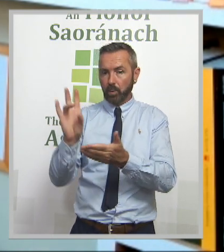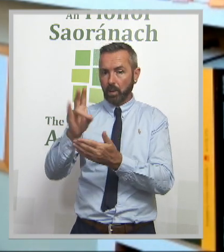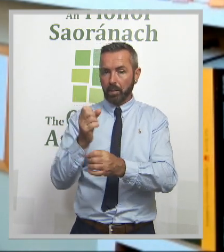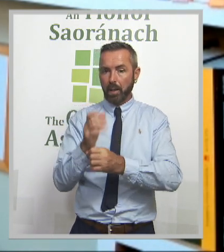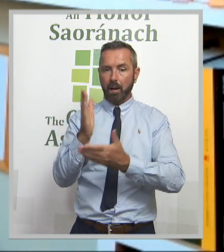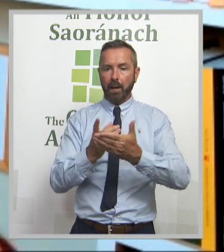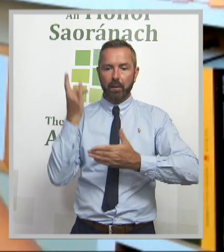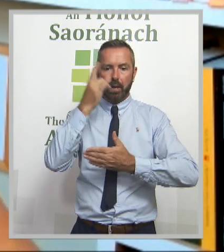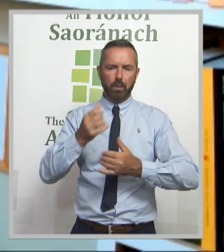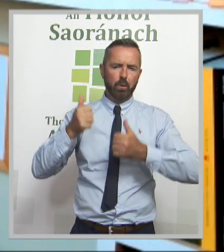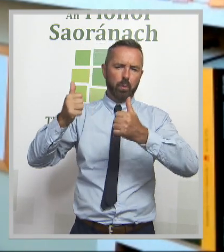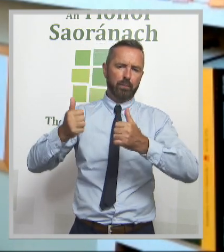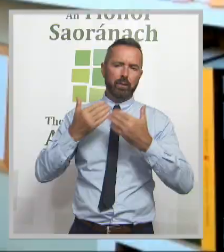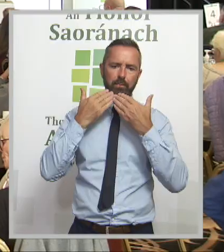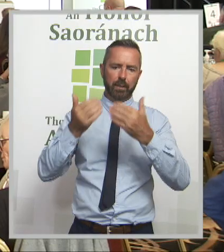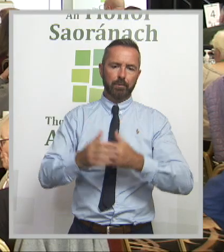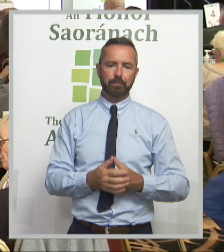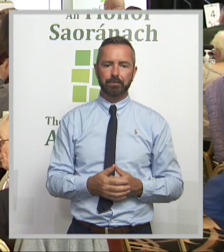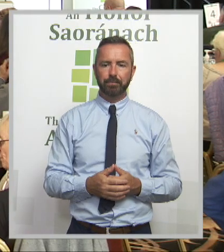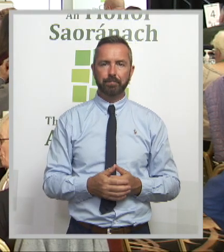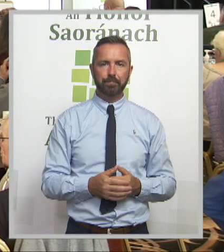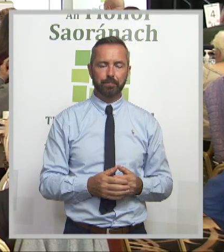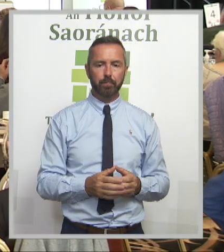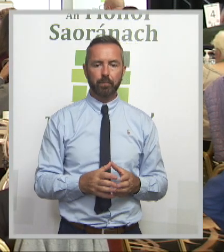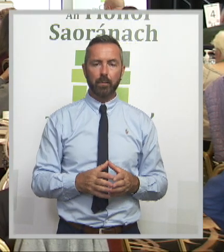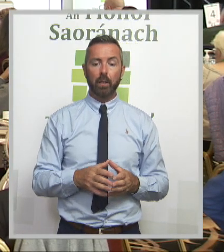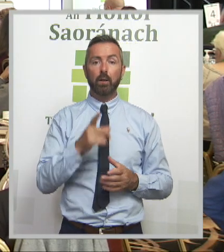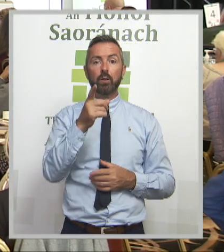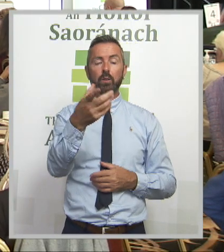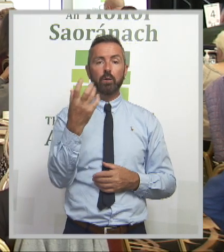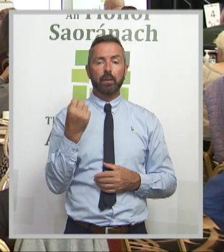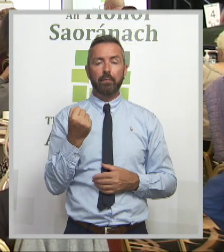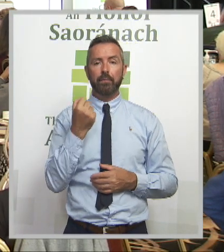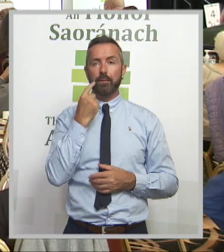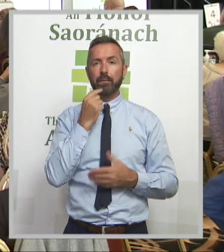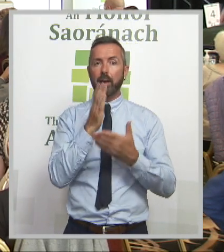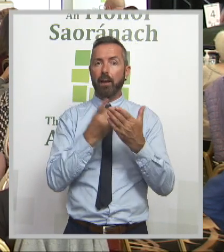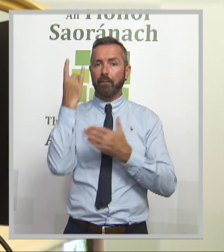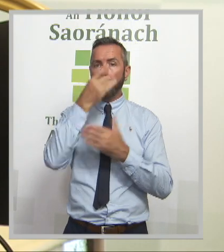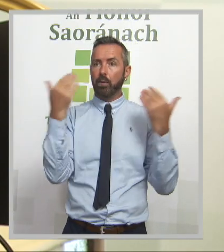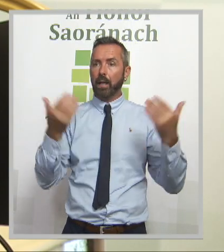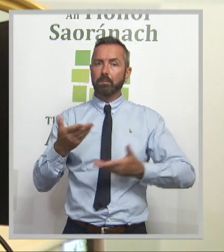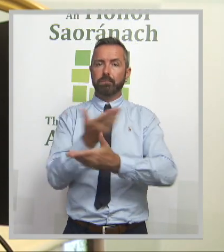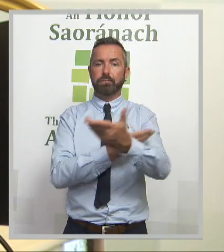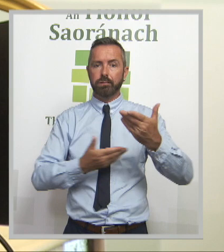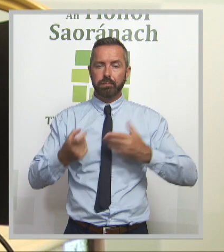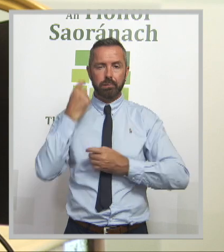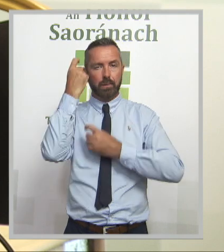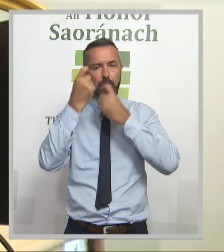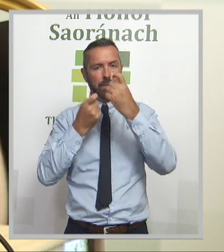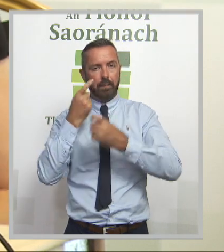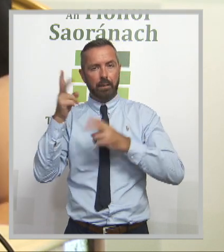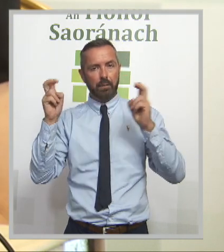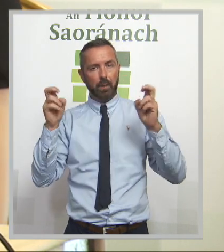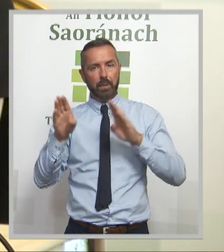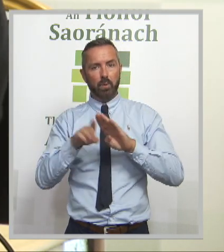hour? Wonderful. I'm delighted. Thank you. So you have half an hour now to consider this